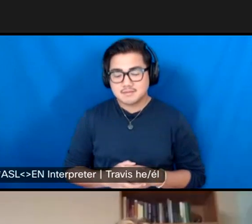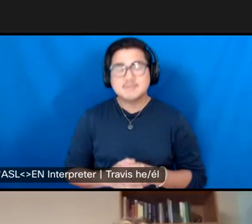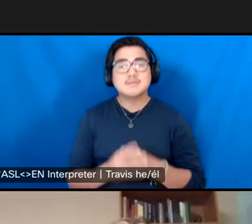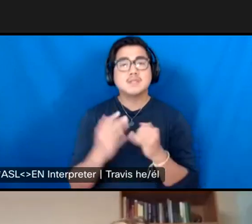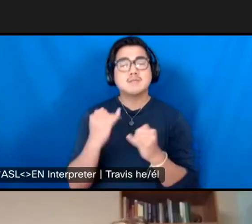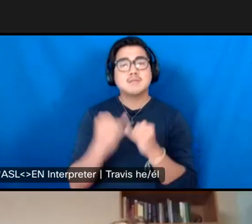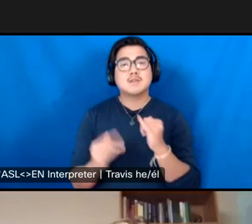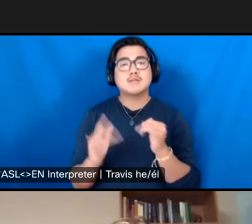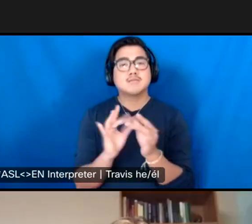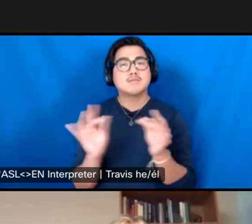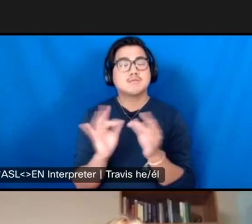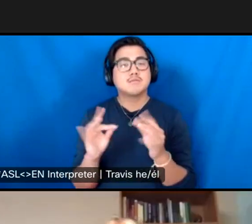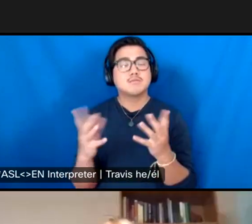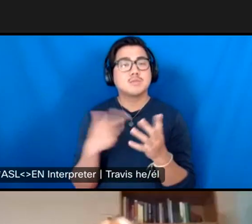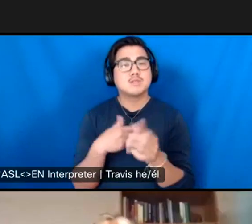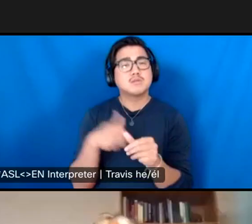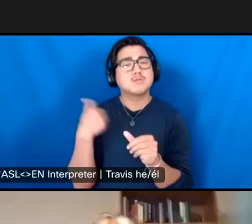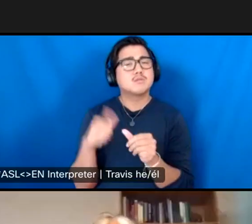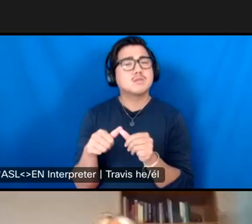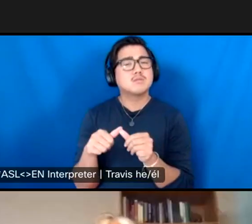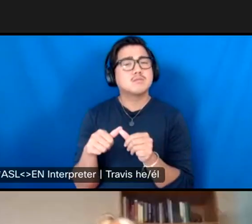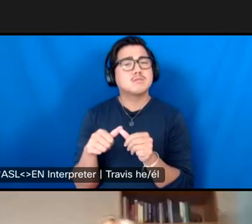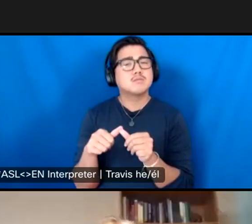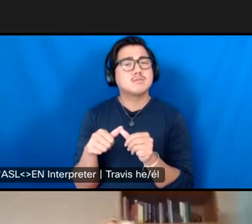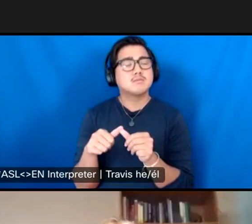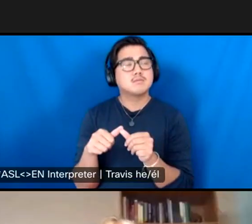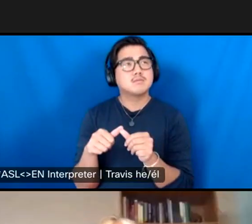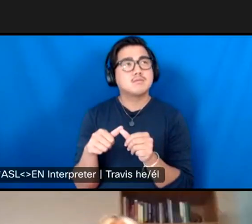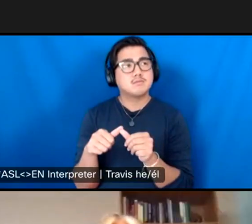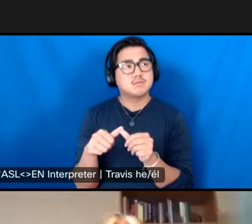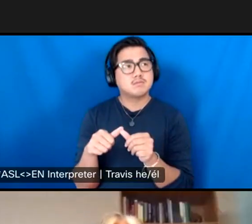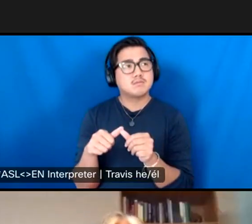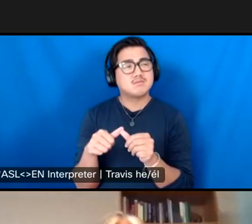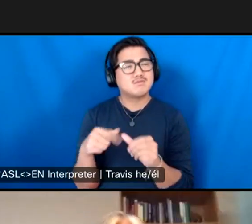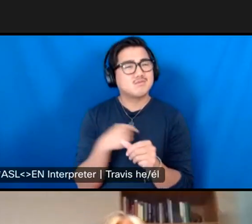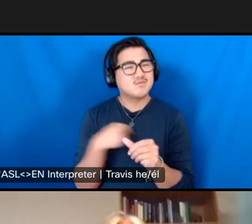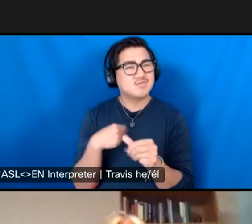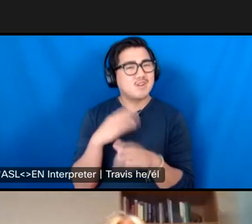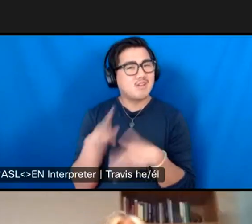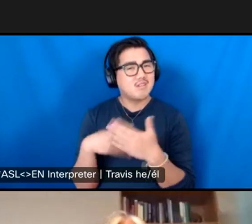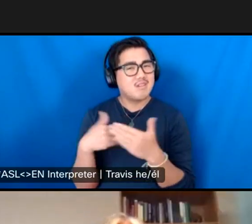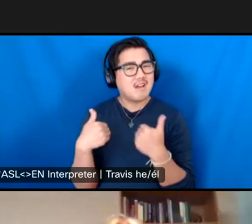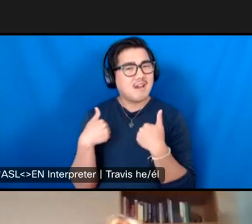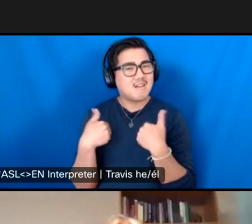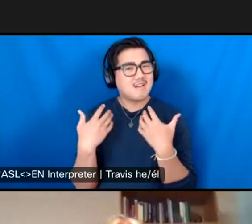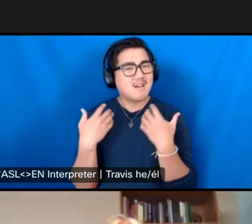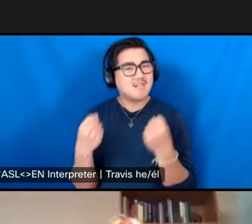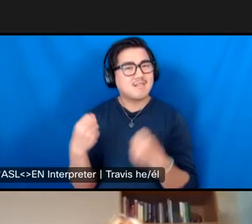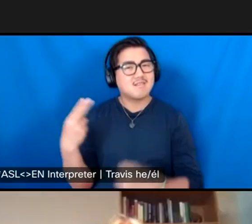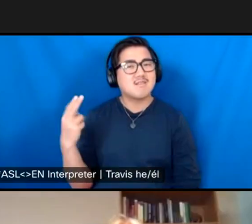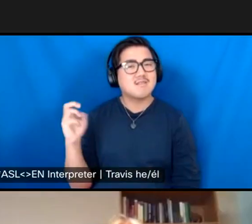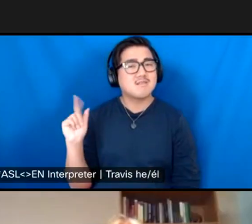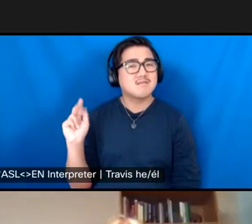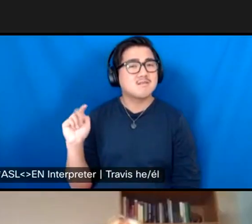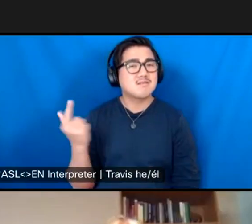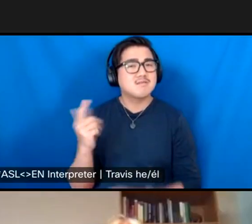to remember that we all have healing traditions. We may be somewhat